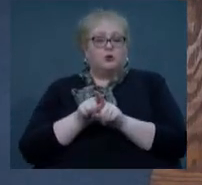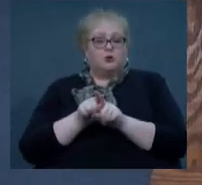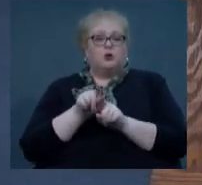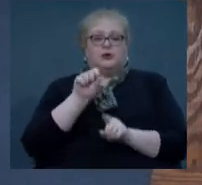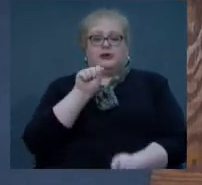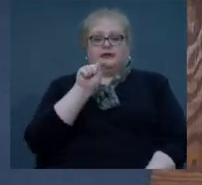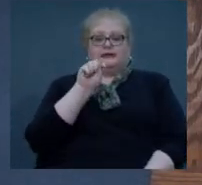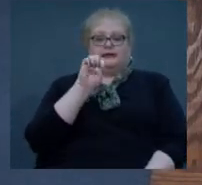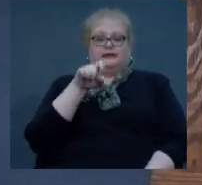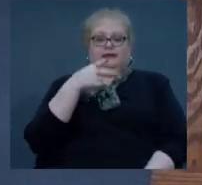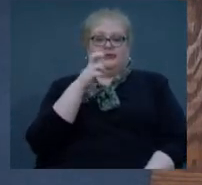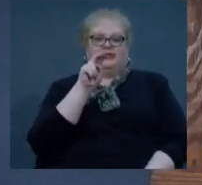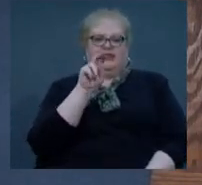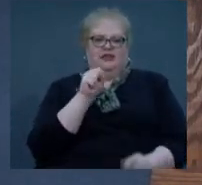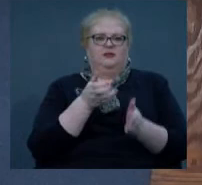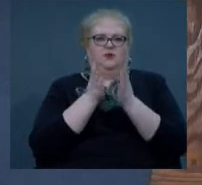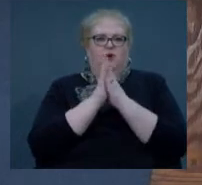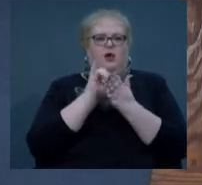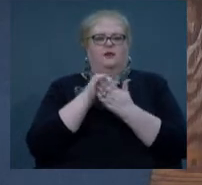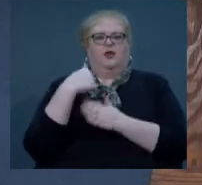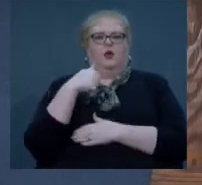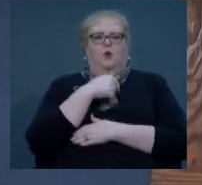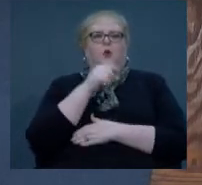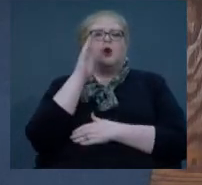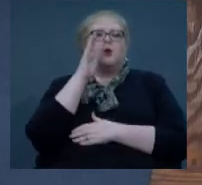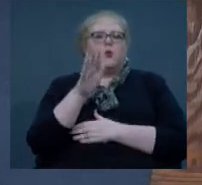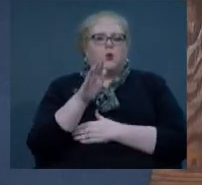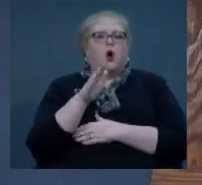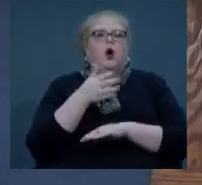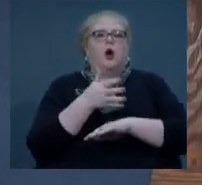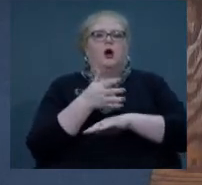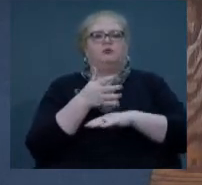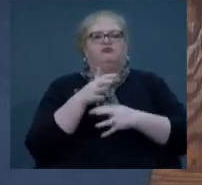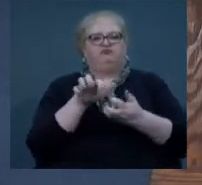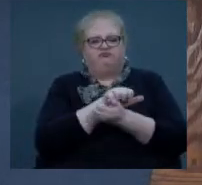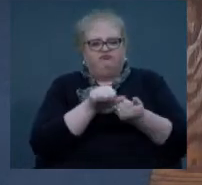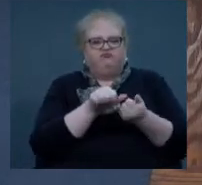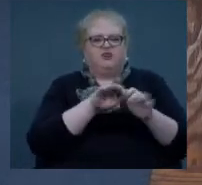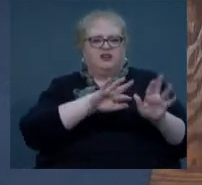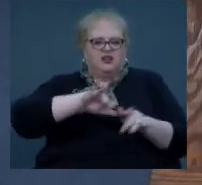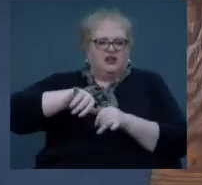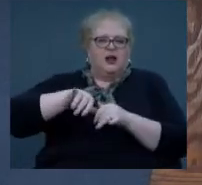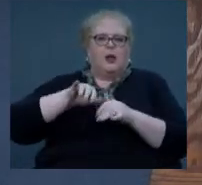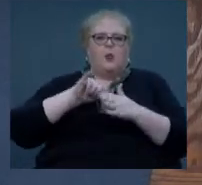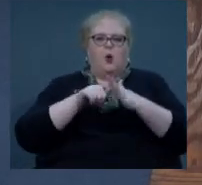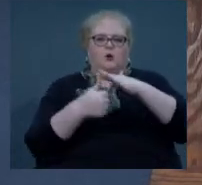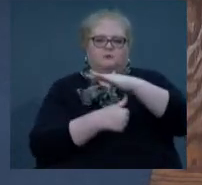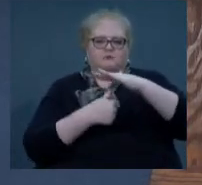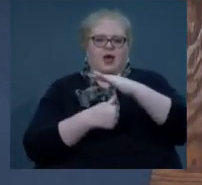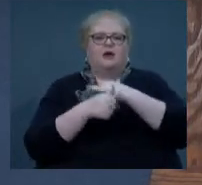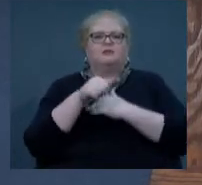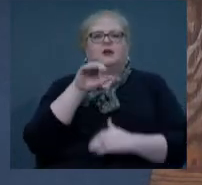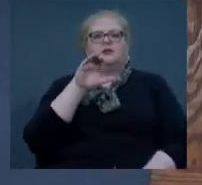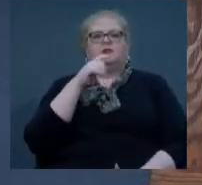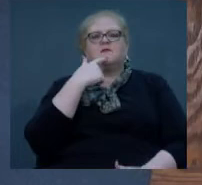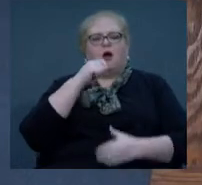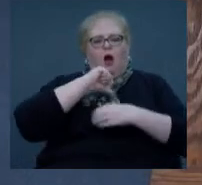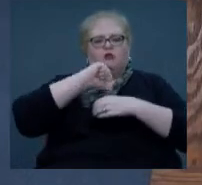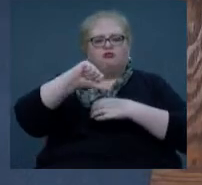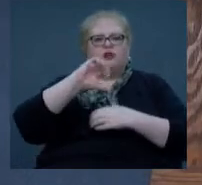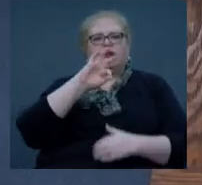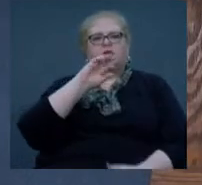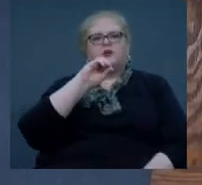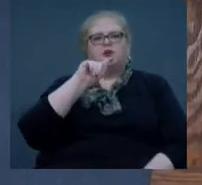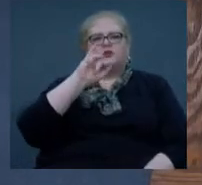At Stevens' request, we demoed out the basements and all the concrete footings. We wanted to get this